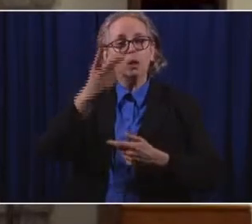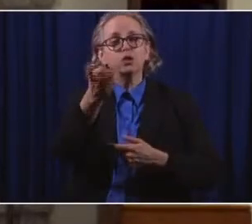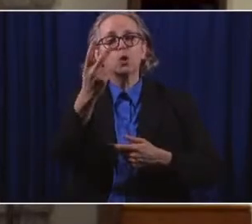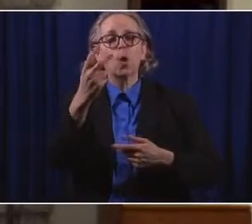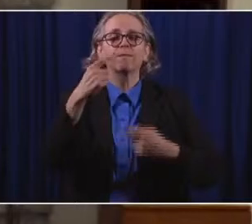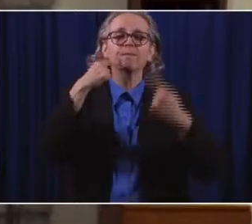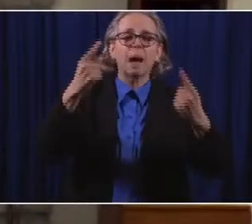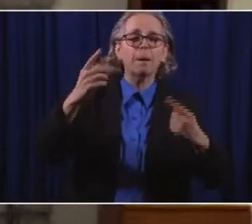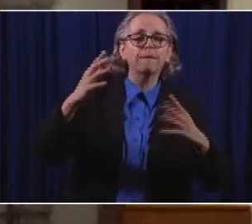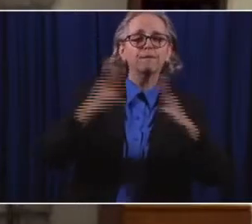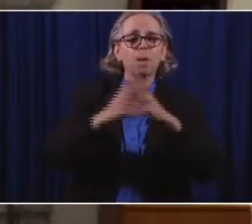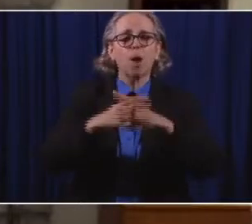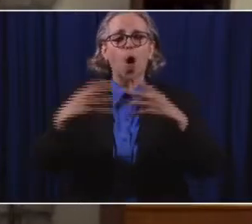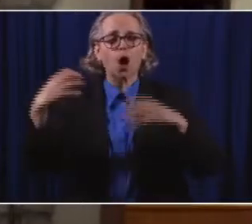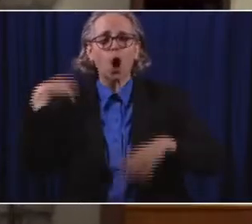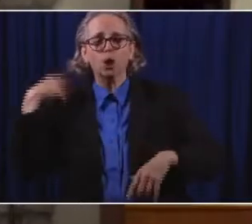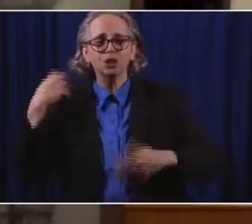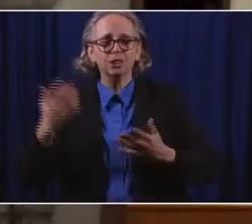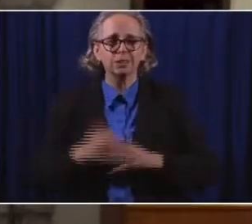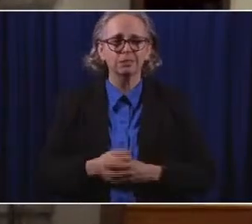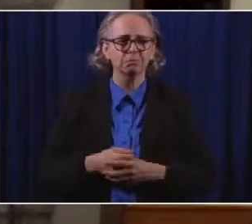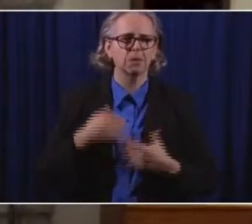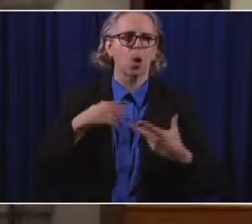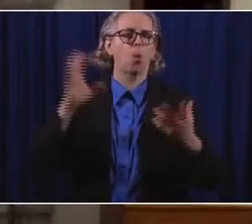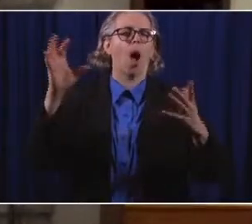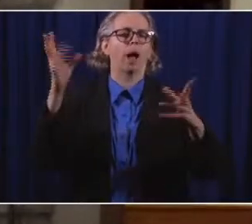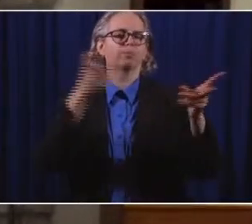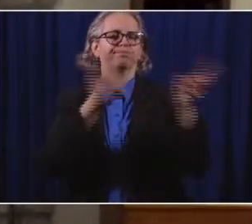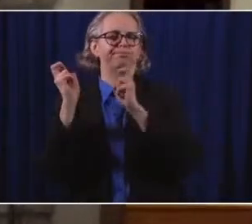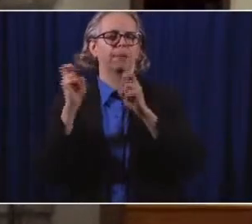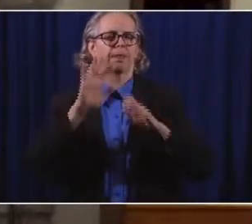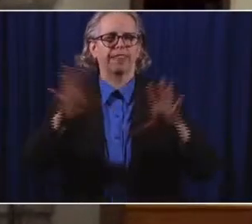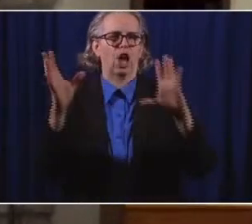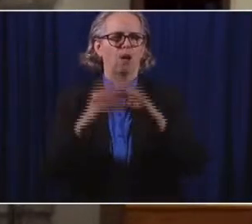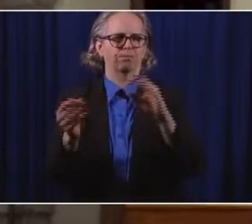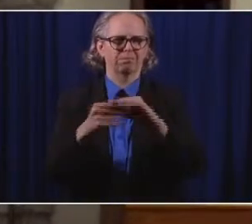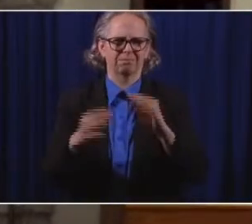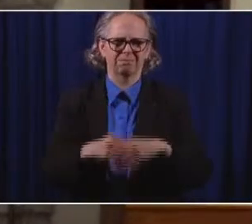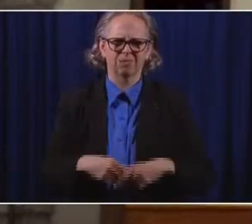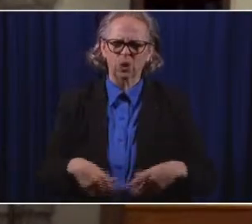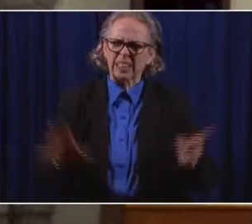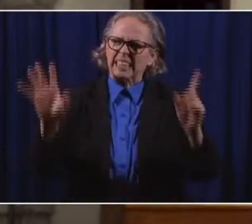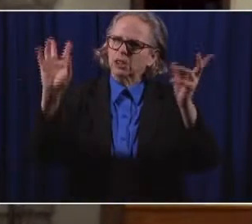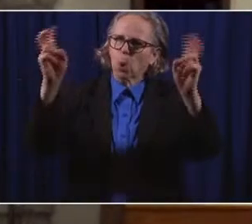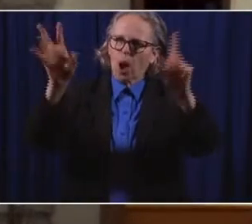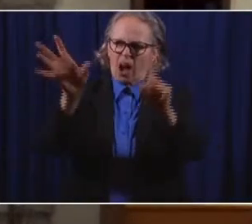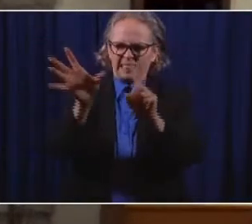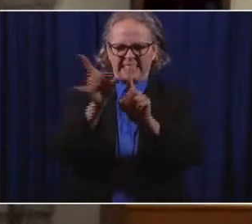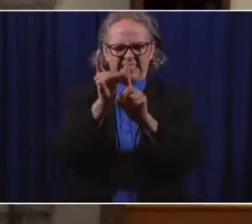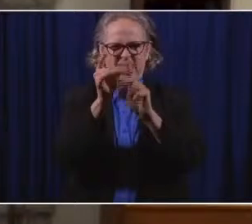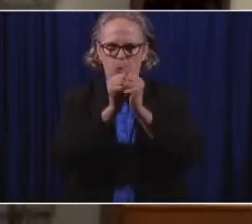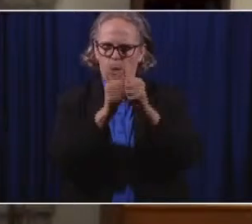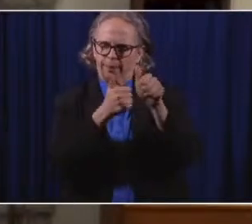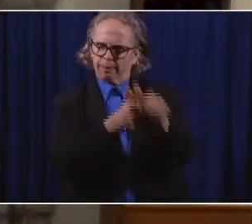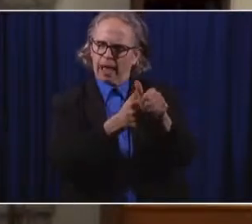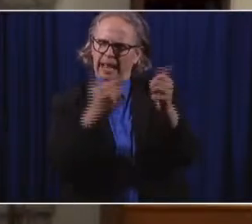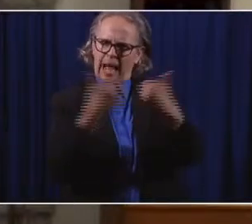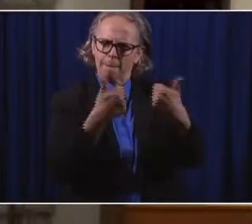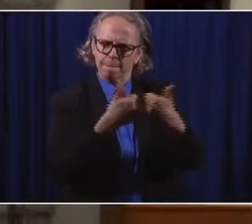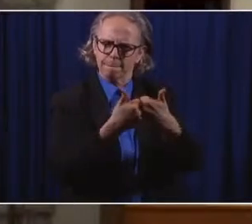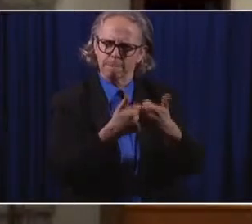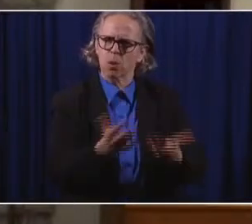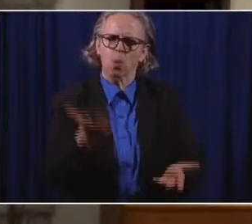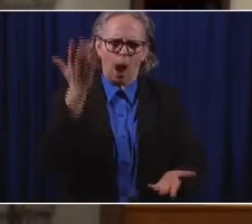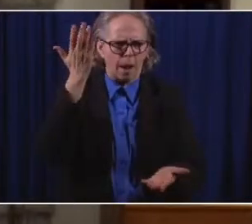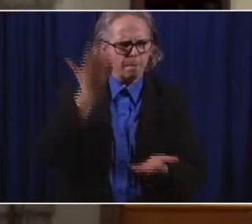let me quote from them, we do need to stick to our game plan because we know it works. Ohio,